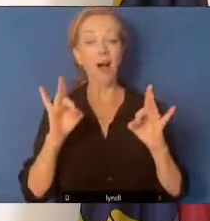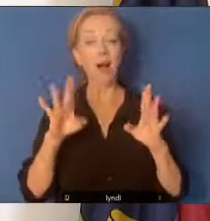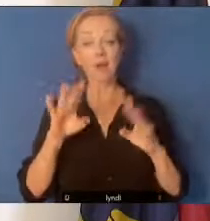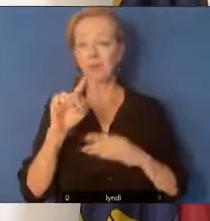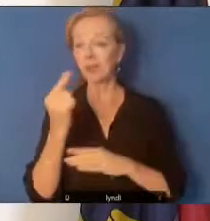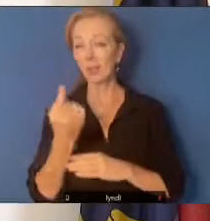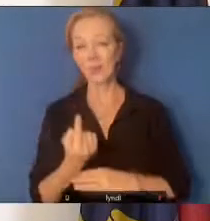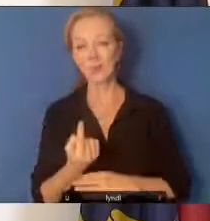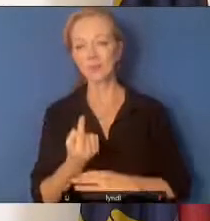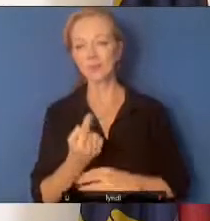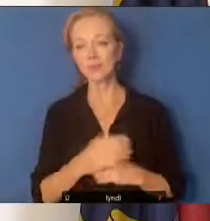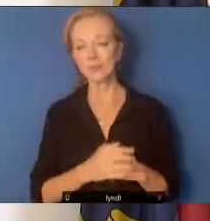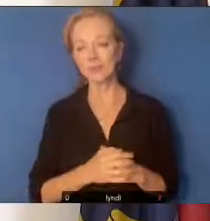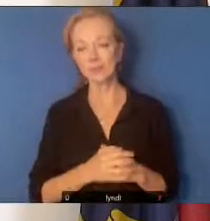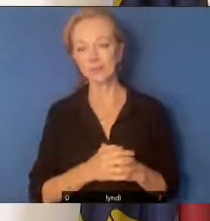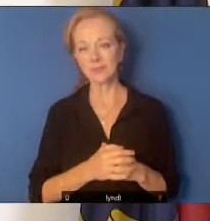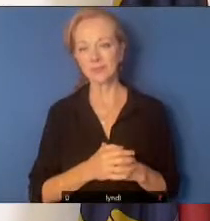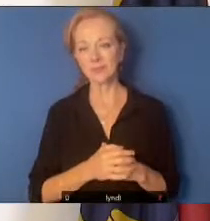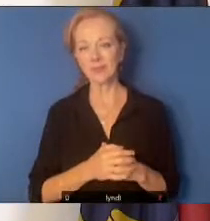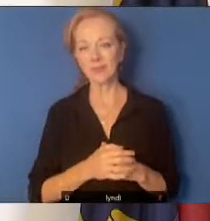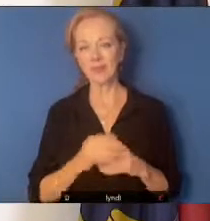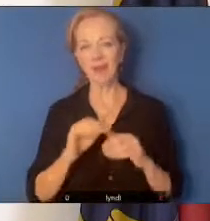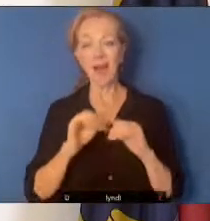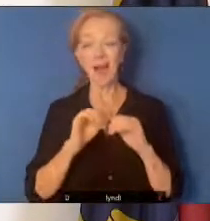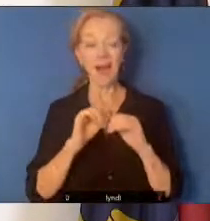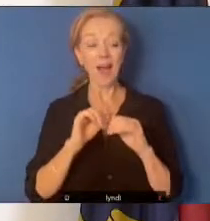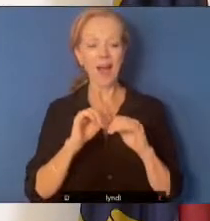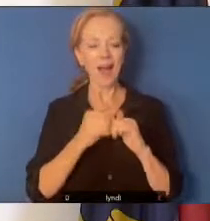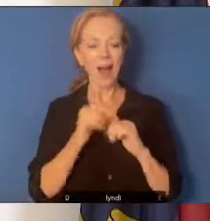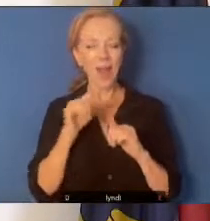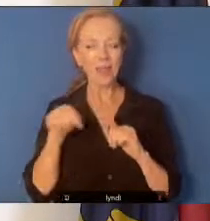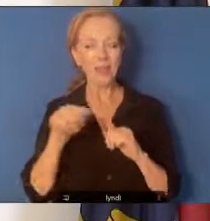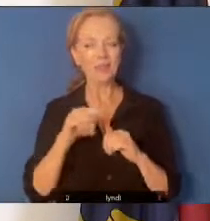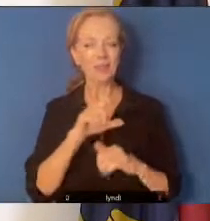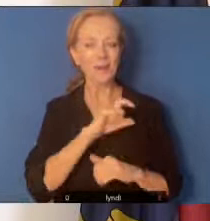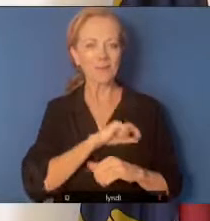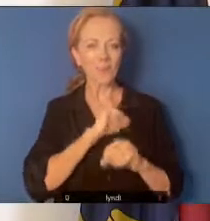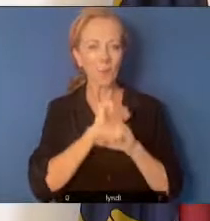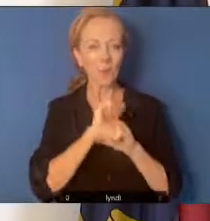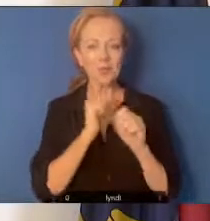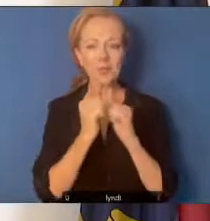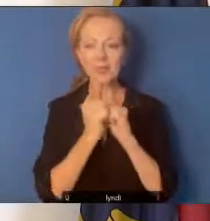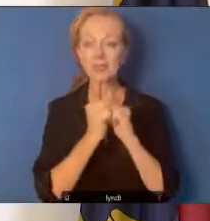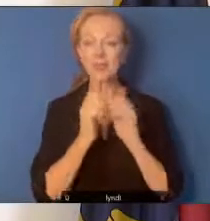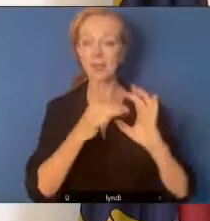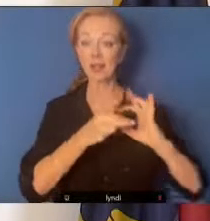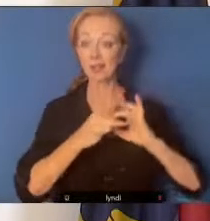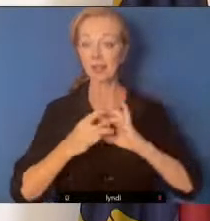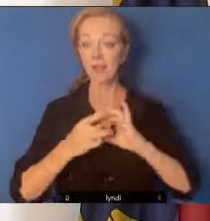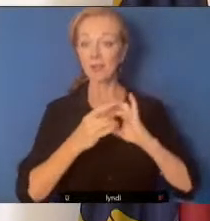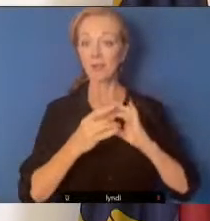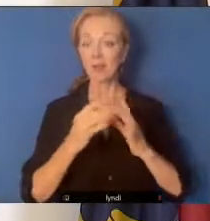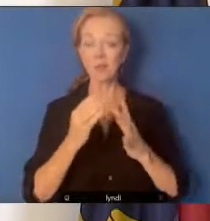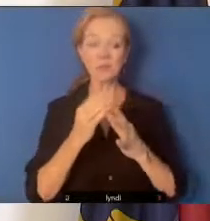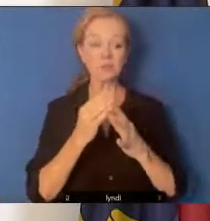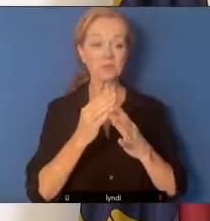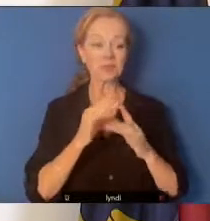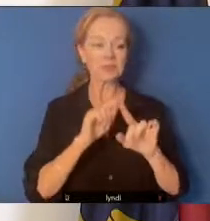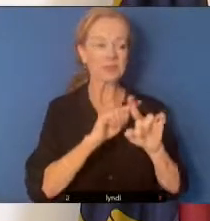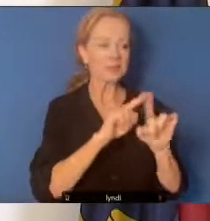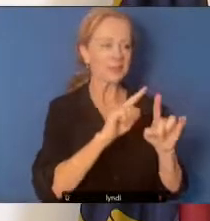But how these officers worked and how they worked together and collaborated between several different